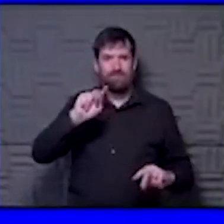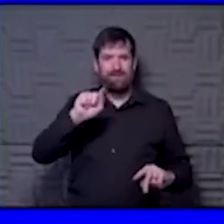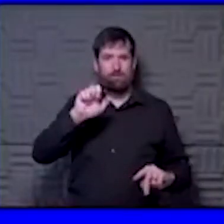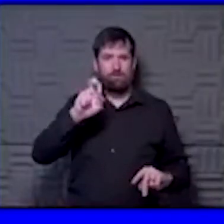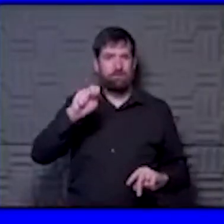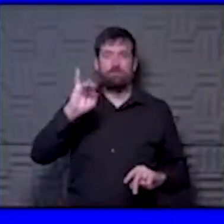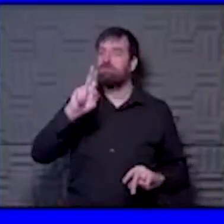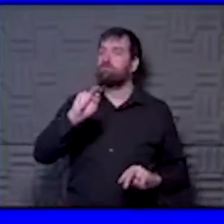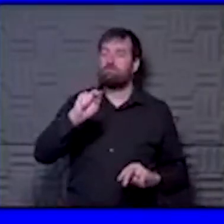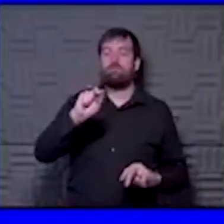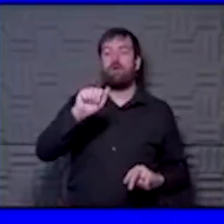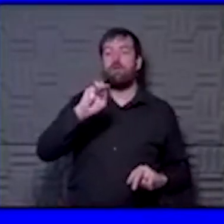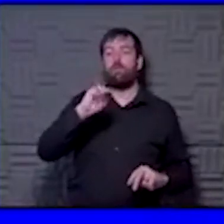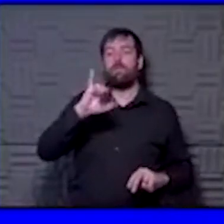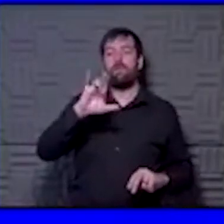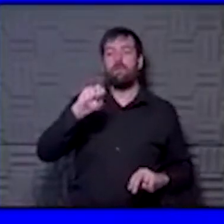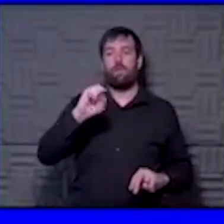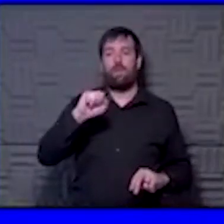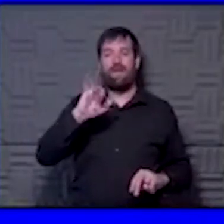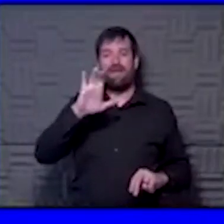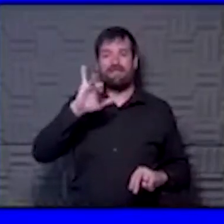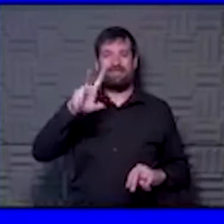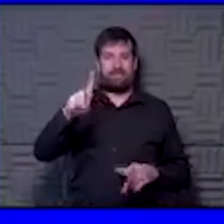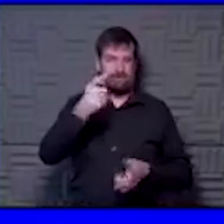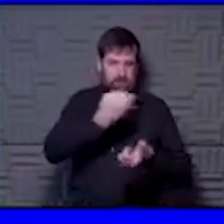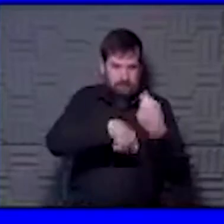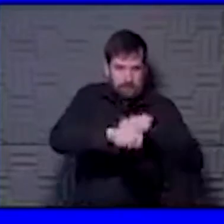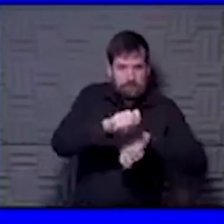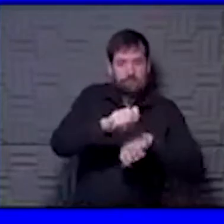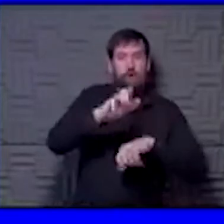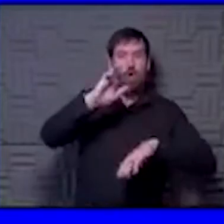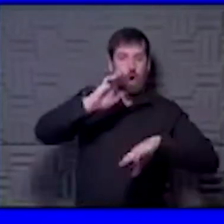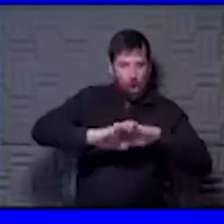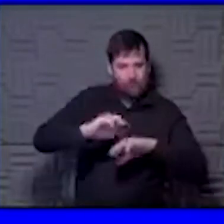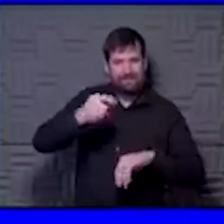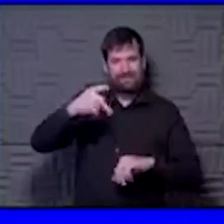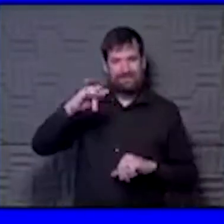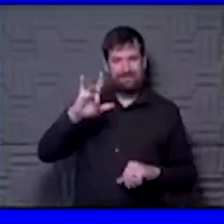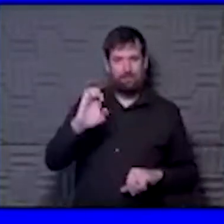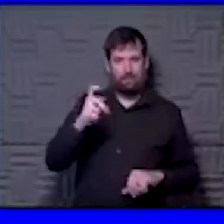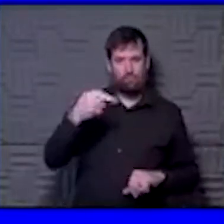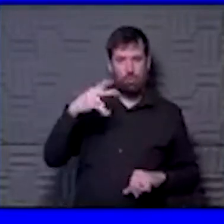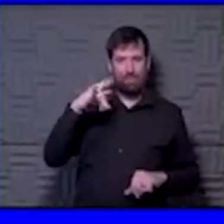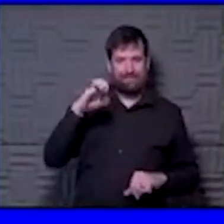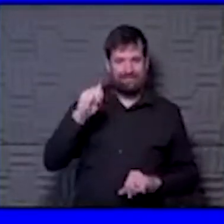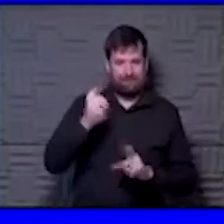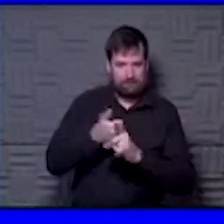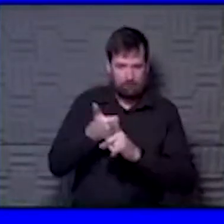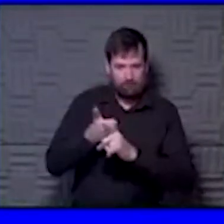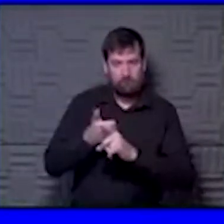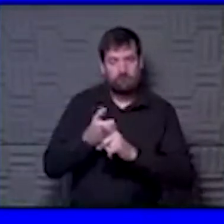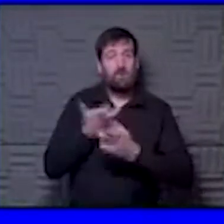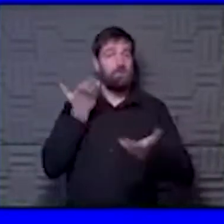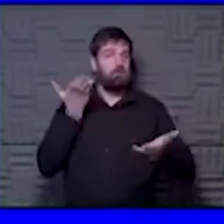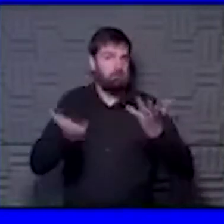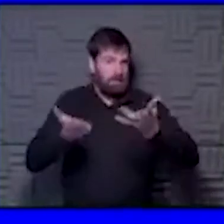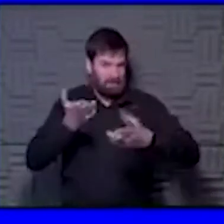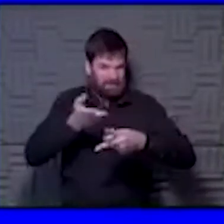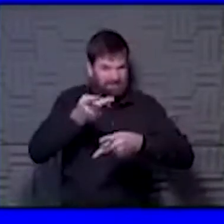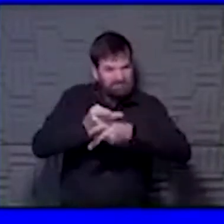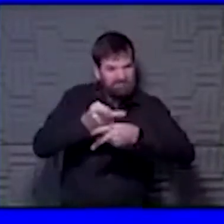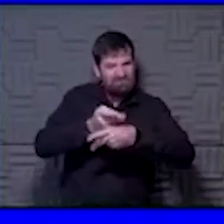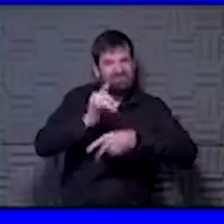amino acid substitution at one of the amino acid sites on the spike virus itself. And it may be that it keeps it in that